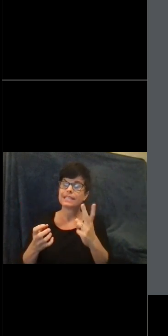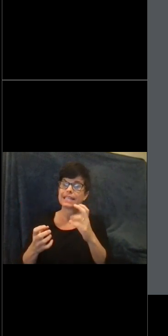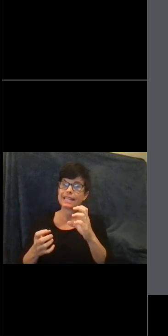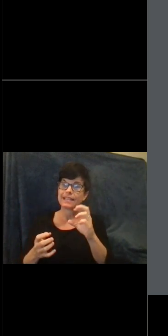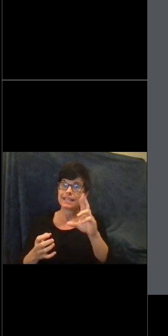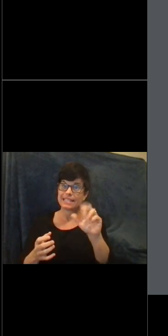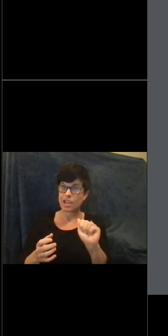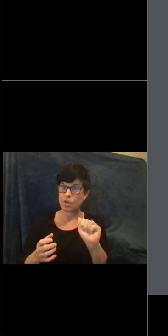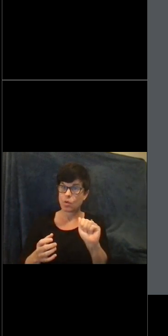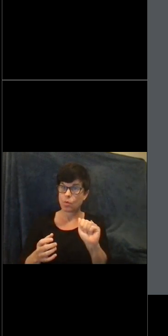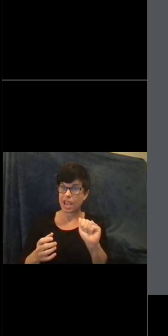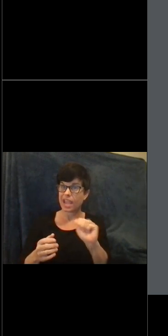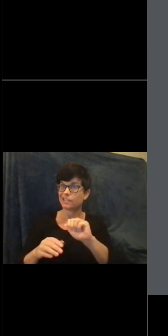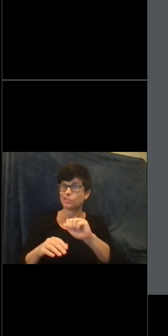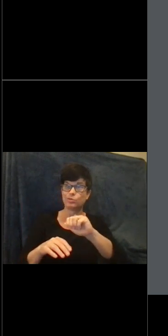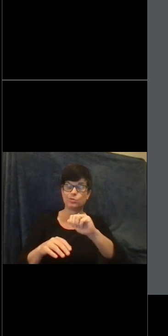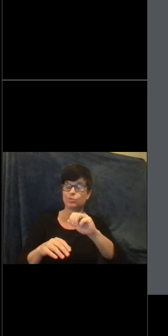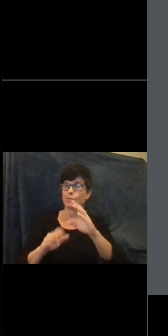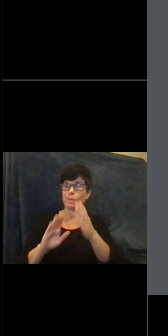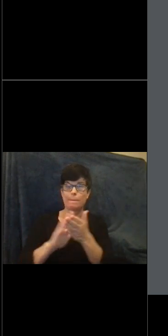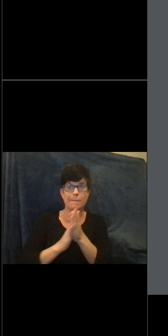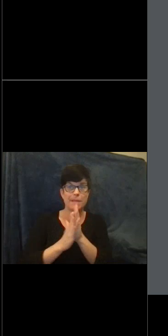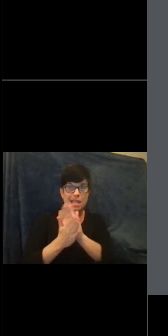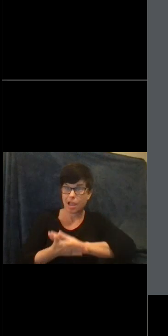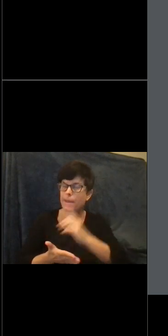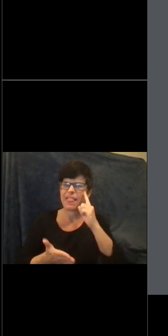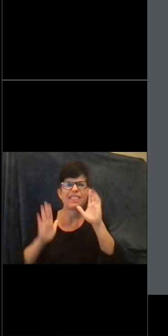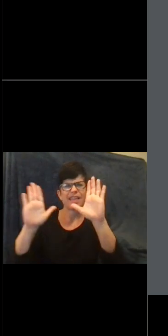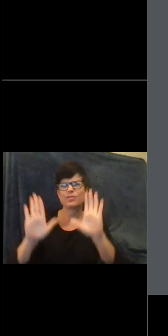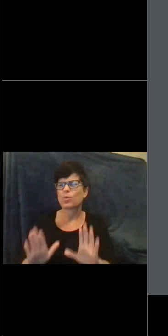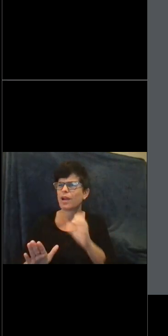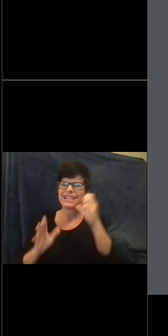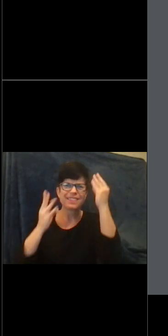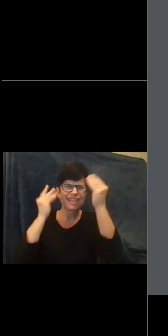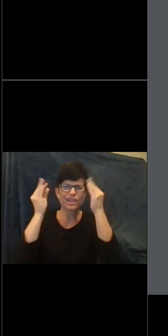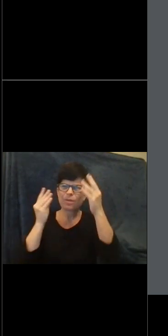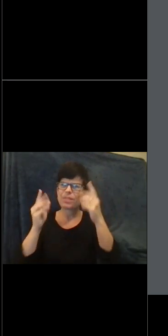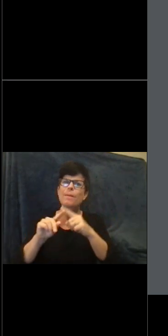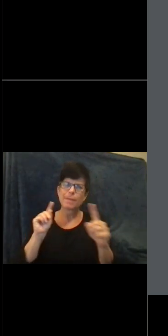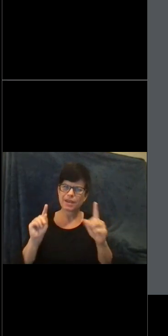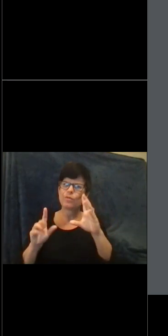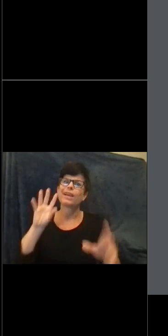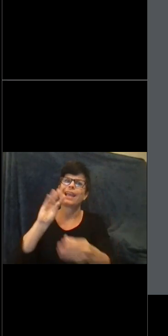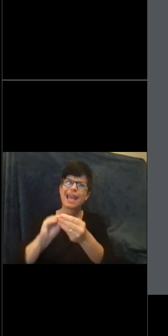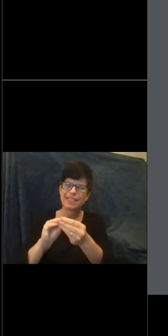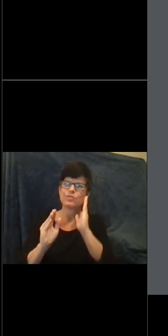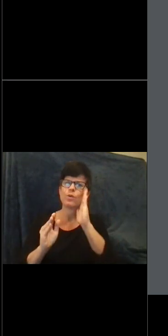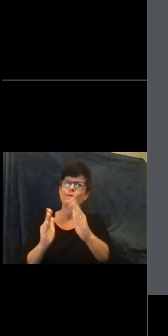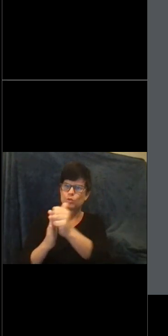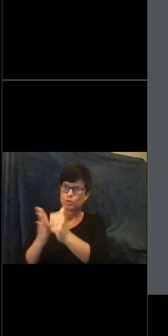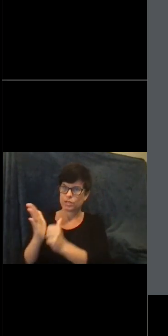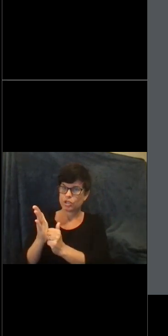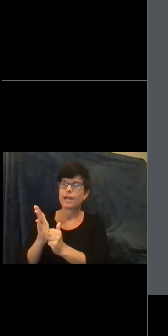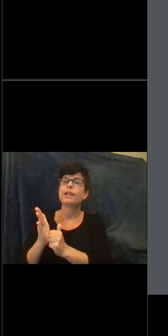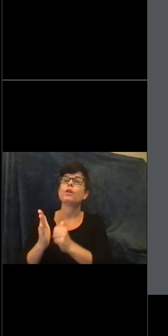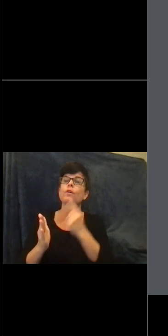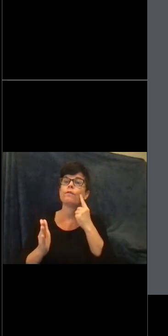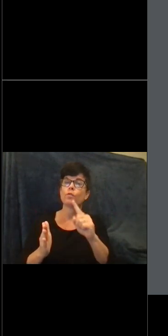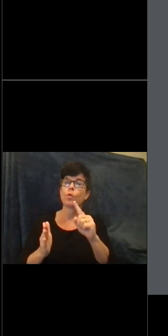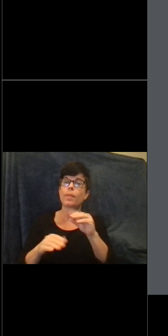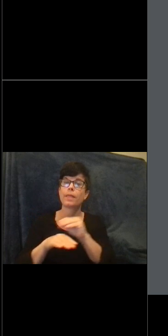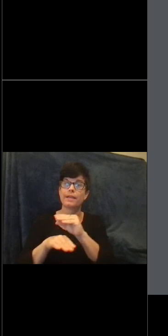So if maybe we can add that to a future agenda for the CRA Advisory Board, if everyone else agrees, that's an